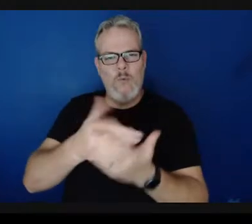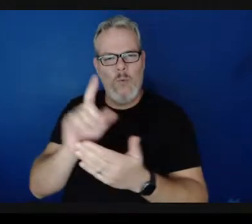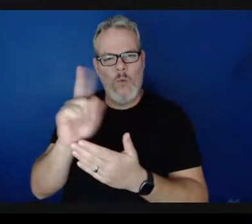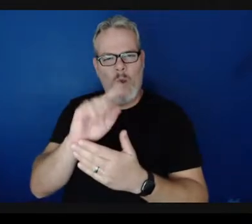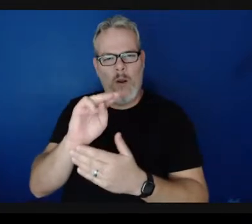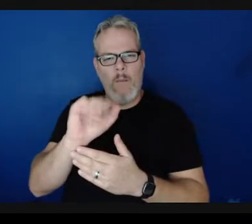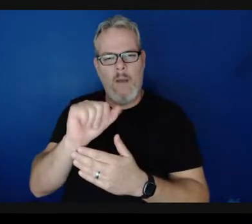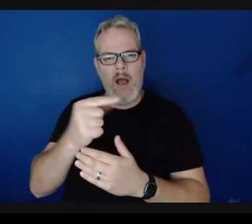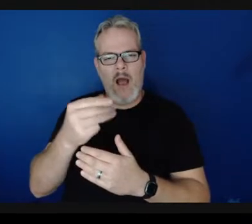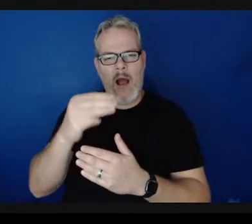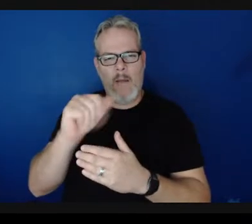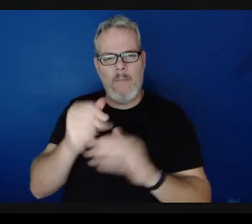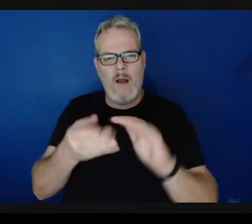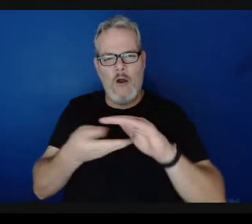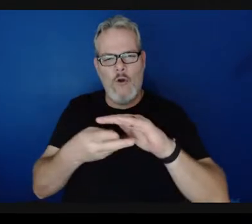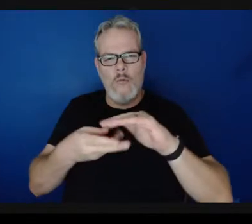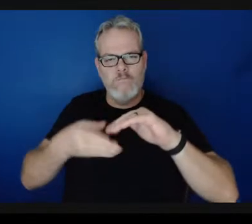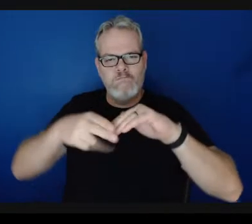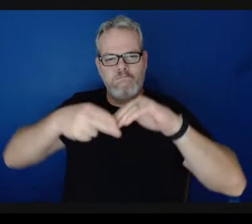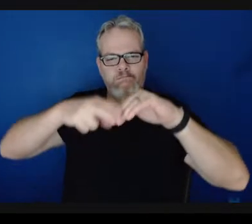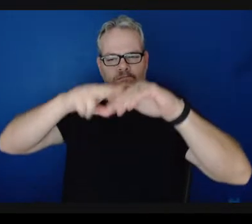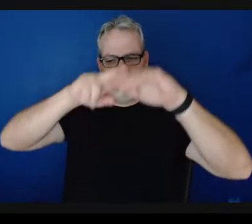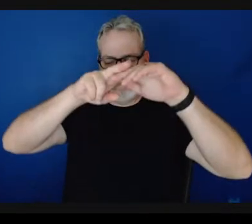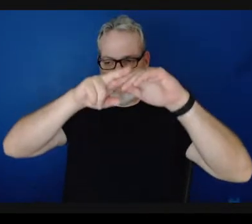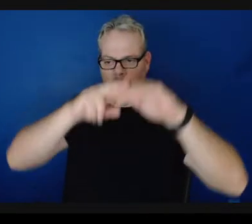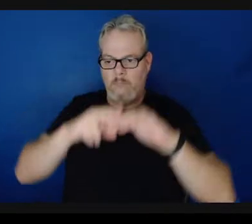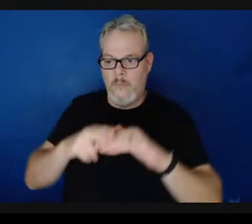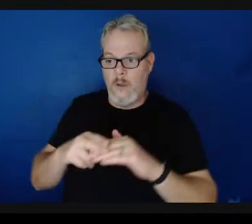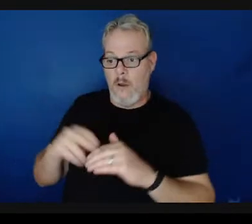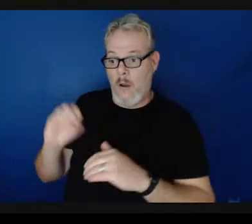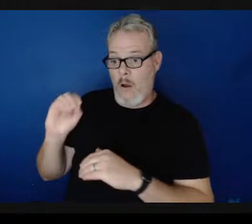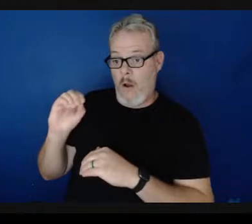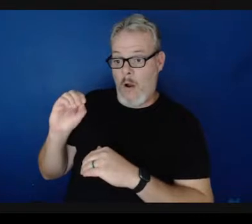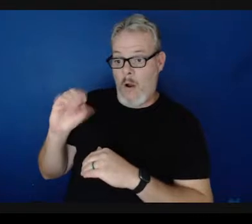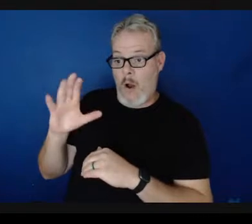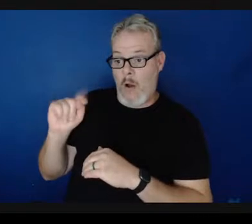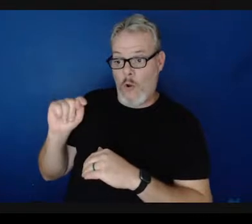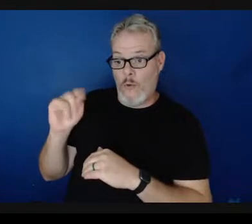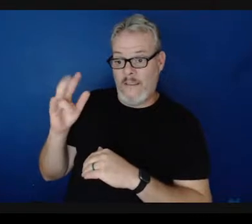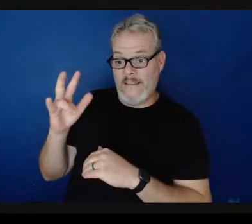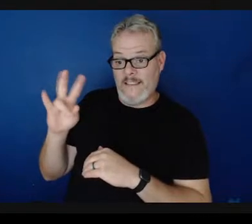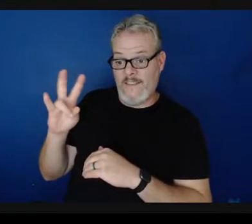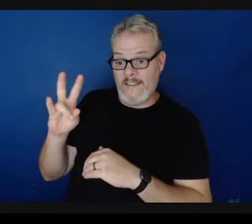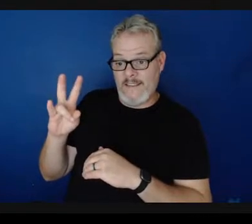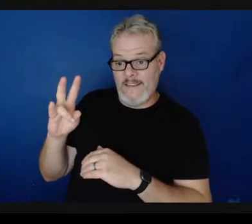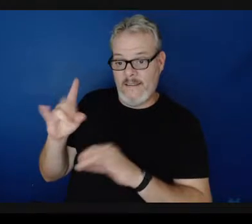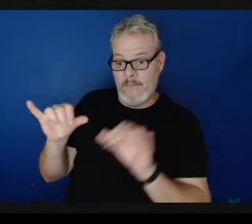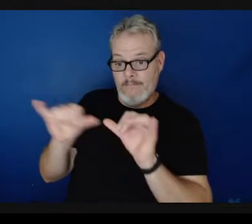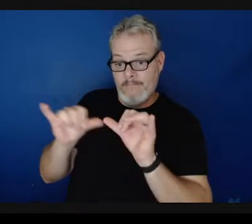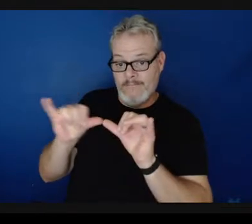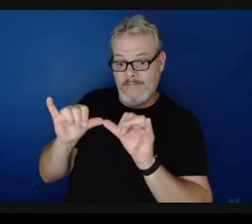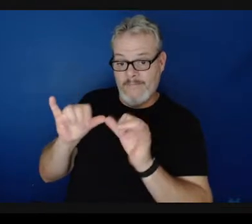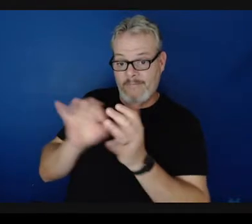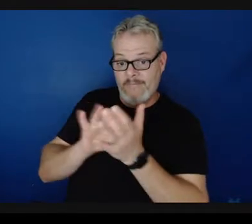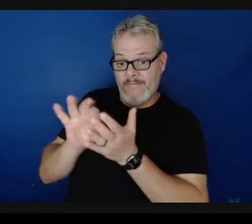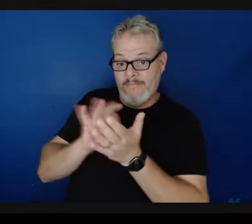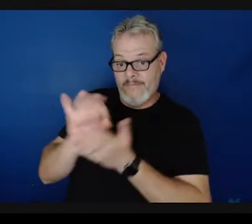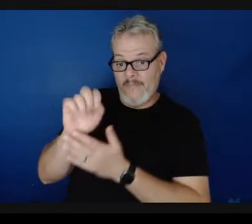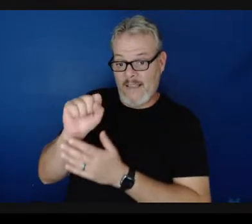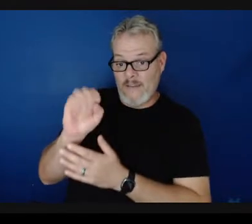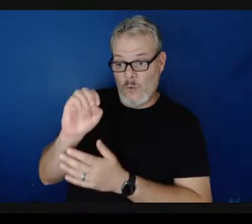The most recent gas rate was 70 tons per day on October 17th, value representative of the background and non-eruptive conditions at